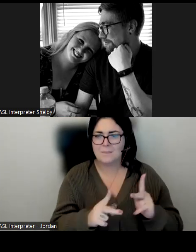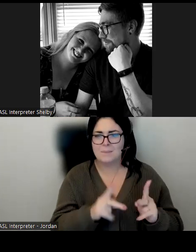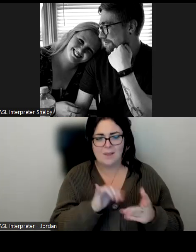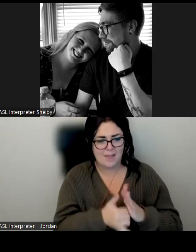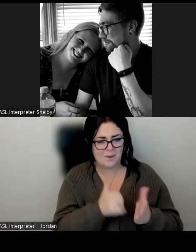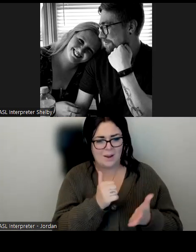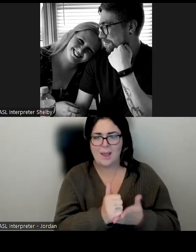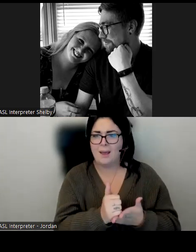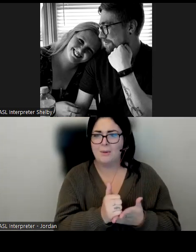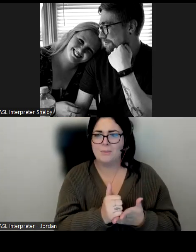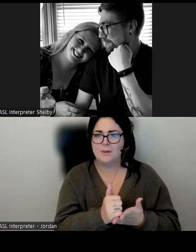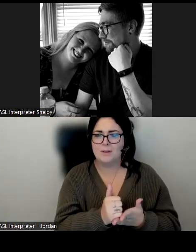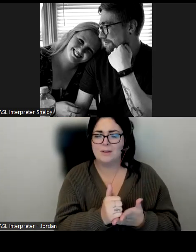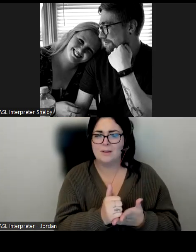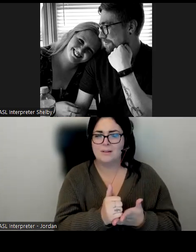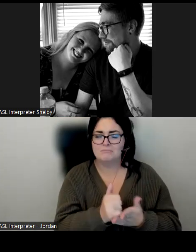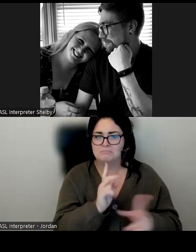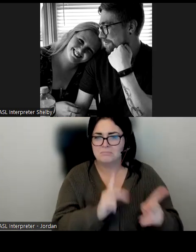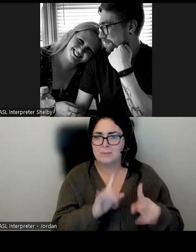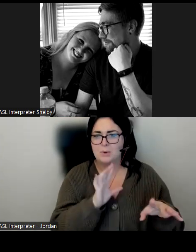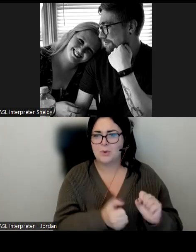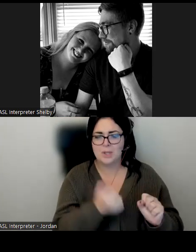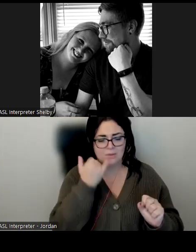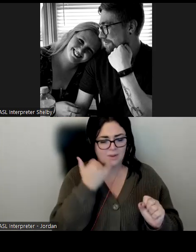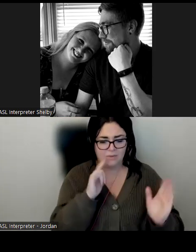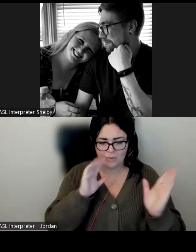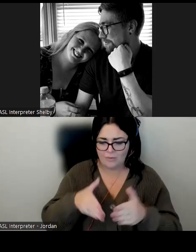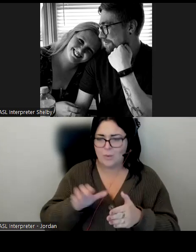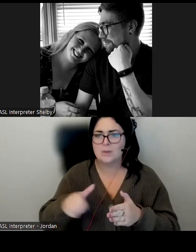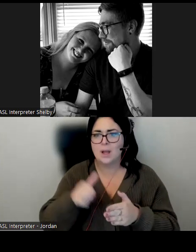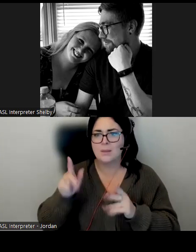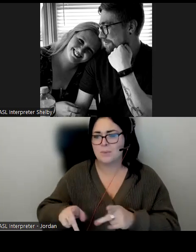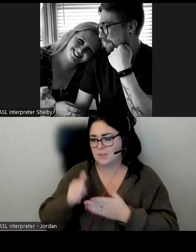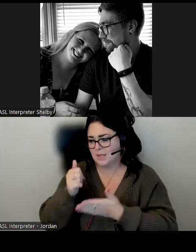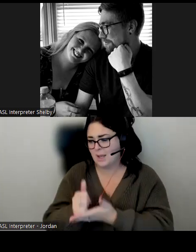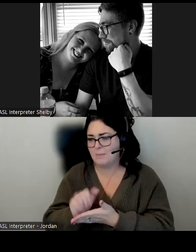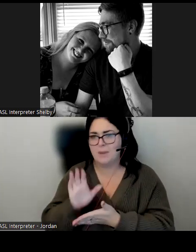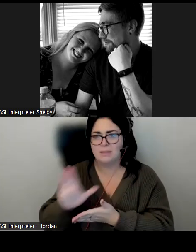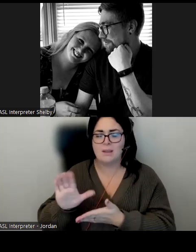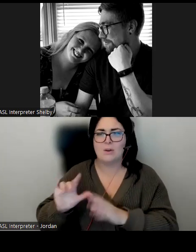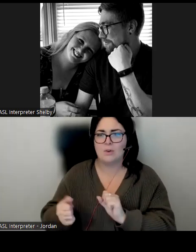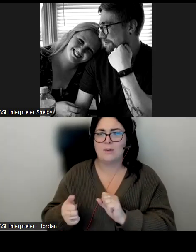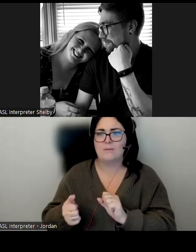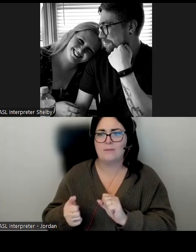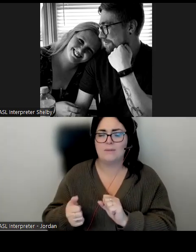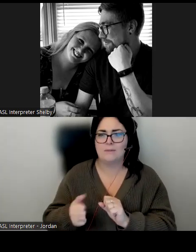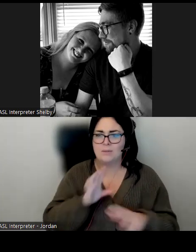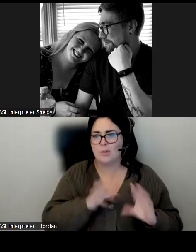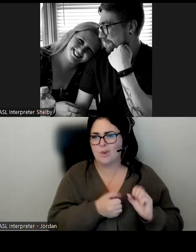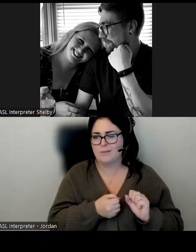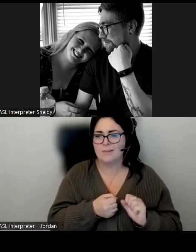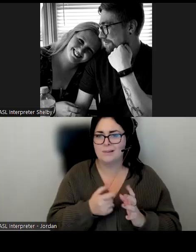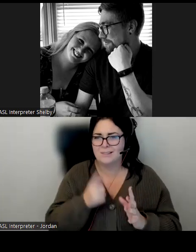can grieve in their way as well as helping their loved one in their way. Am I